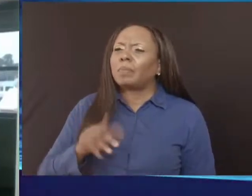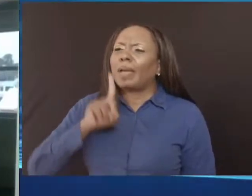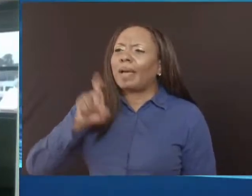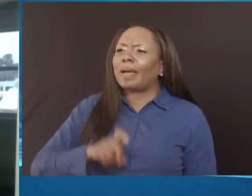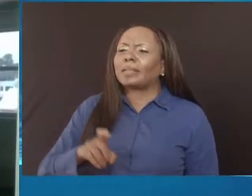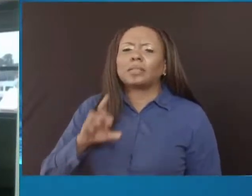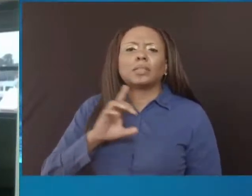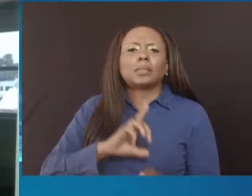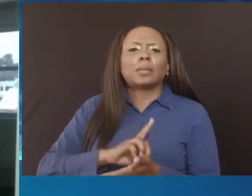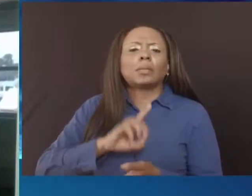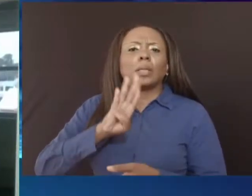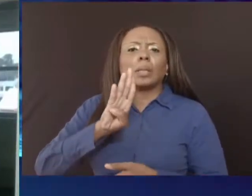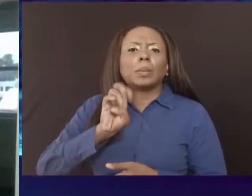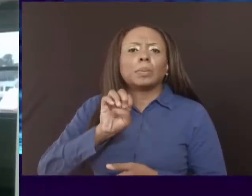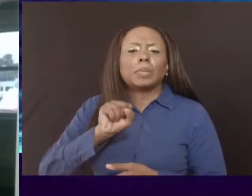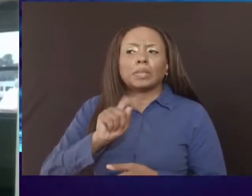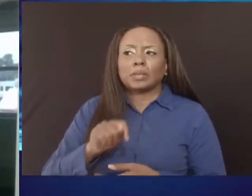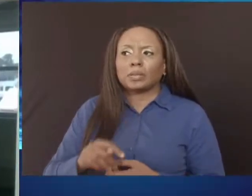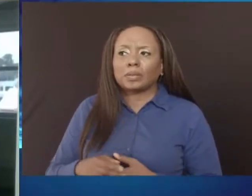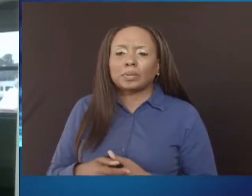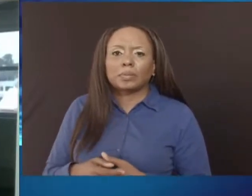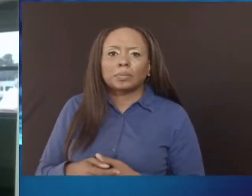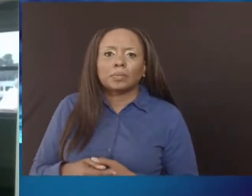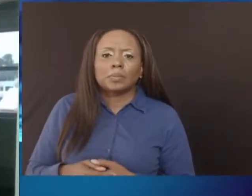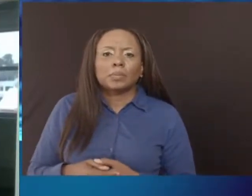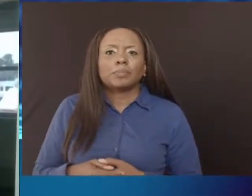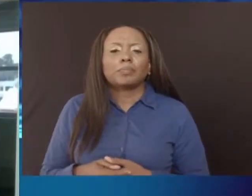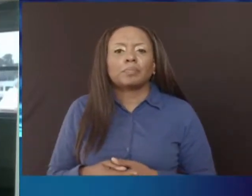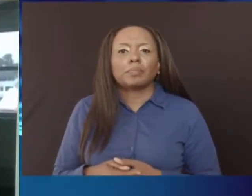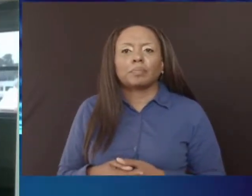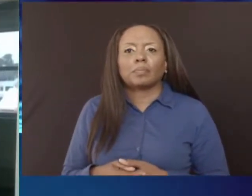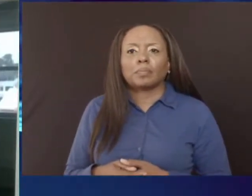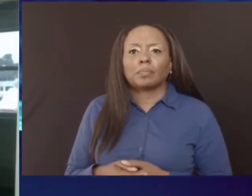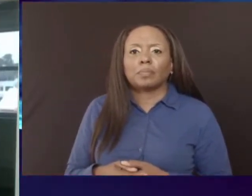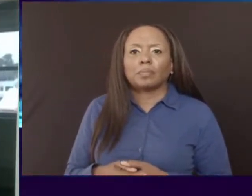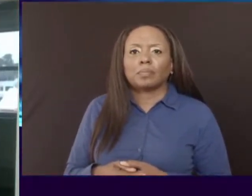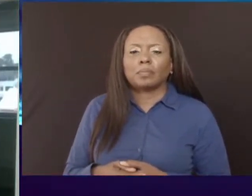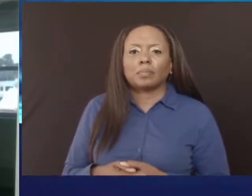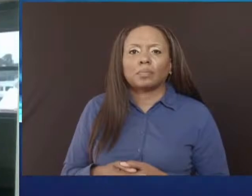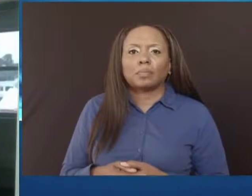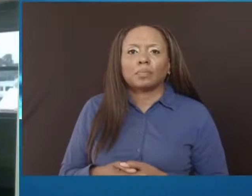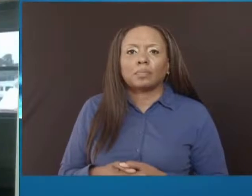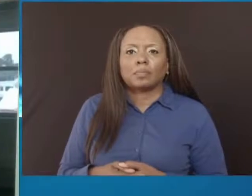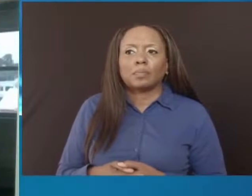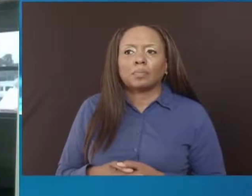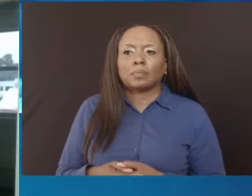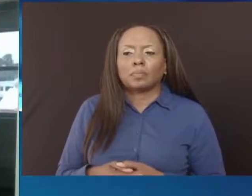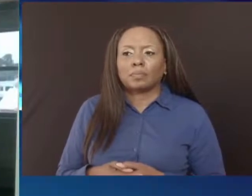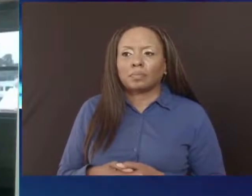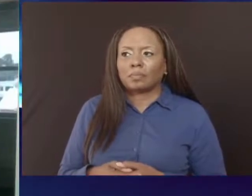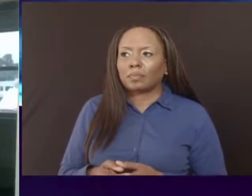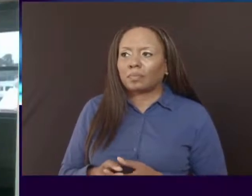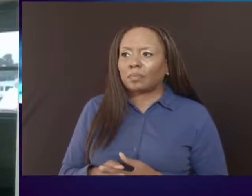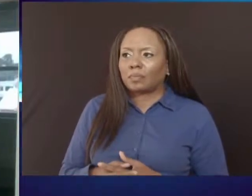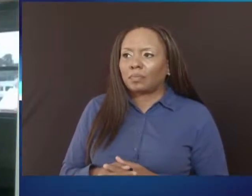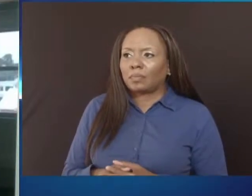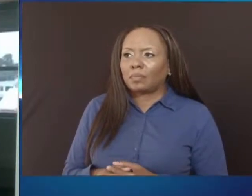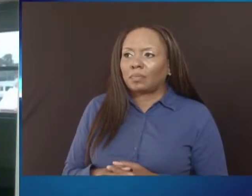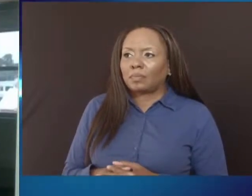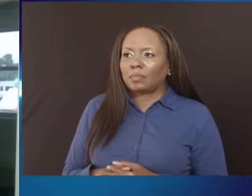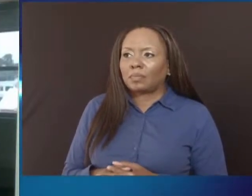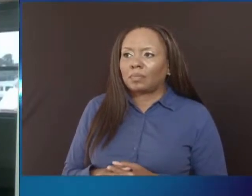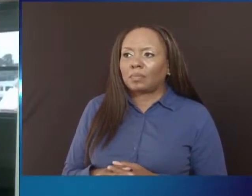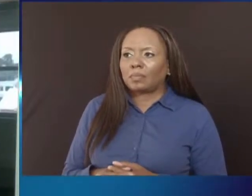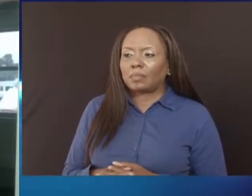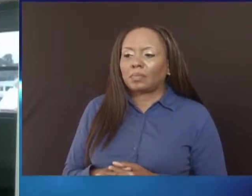some concerns from families about the policy as it relates to handling the bodies of